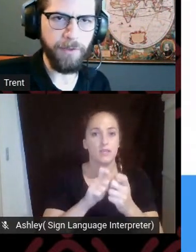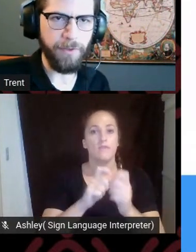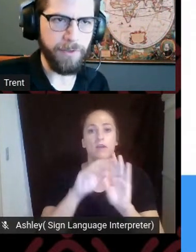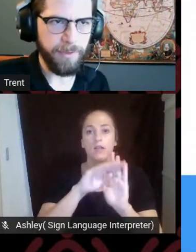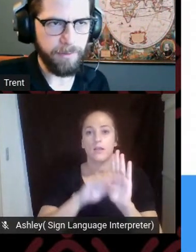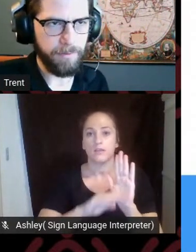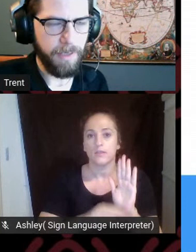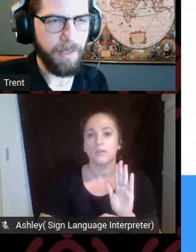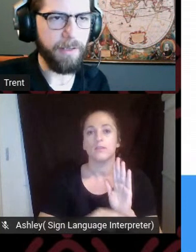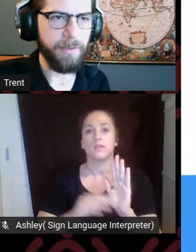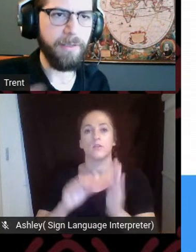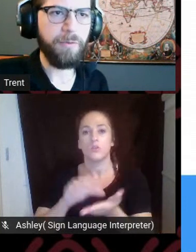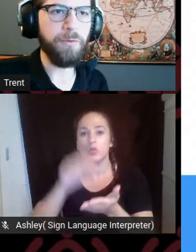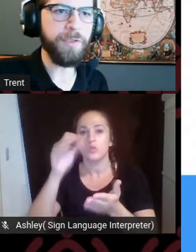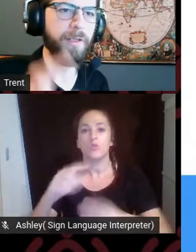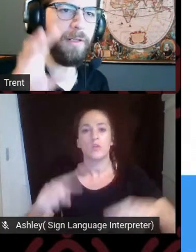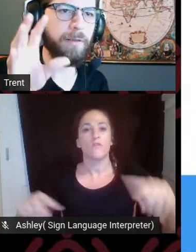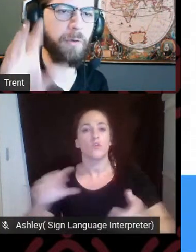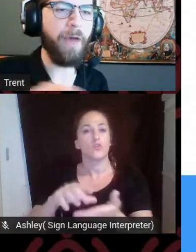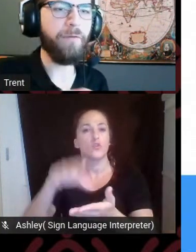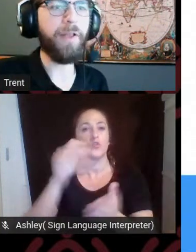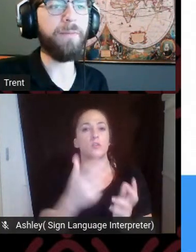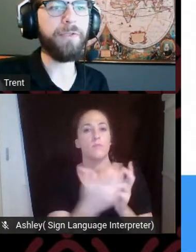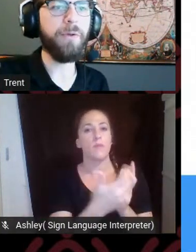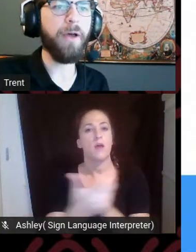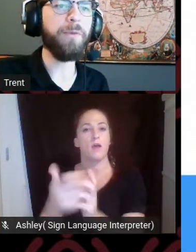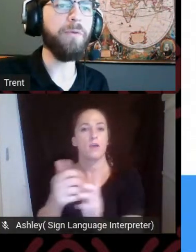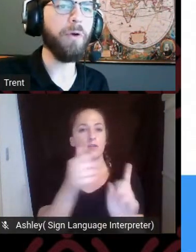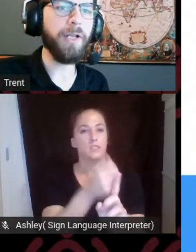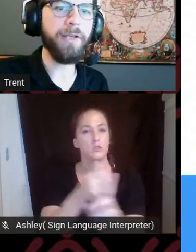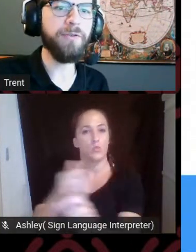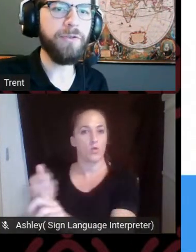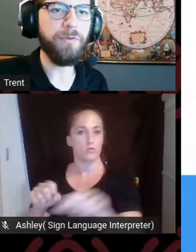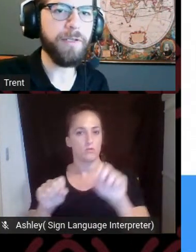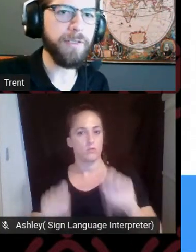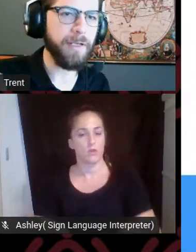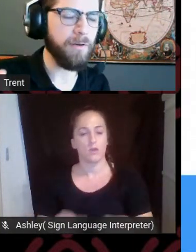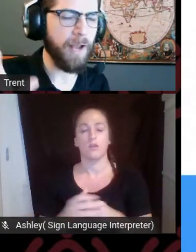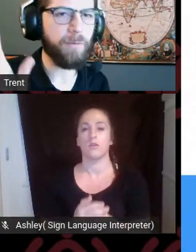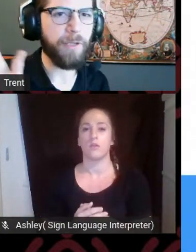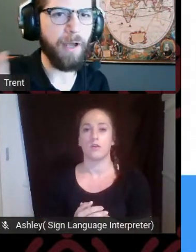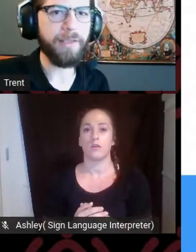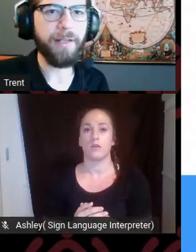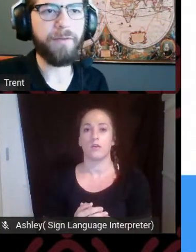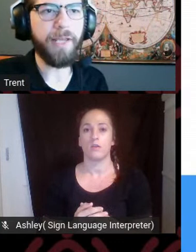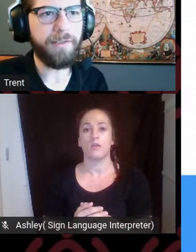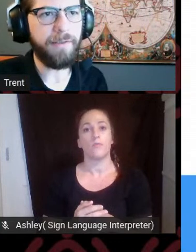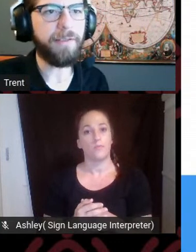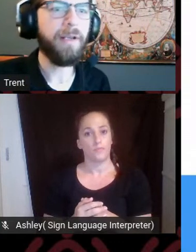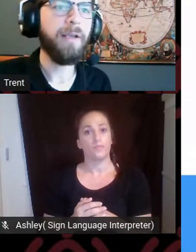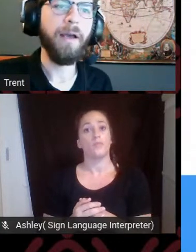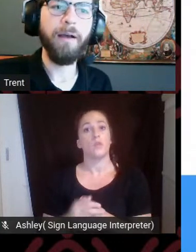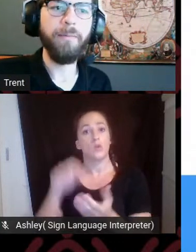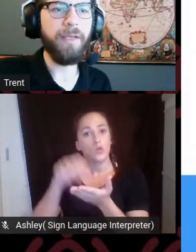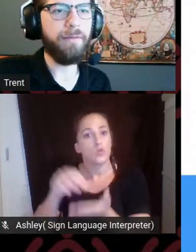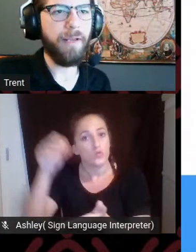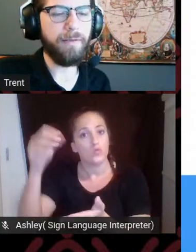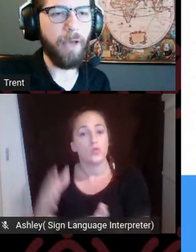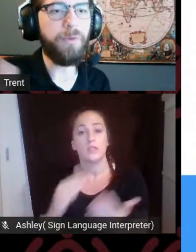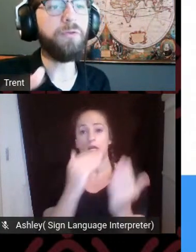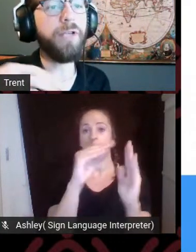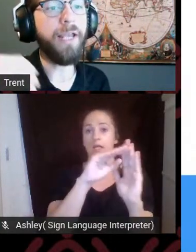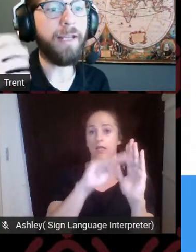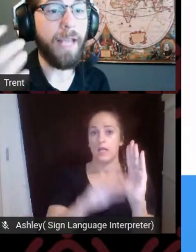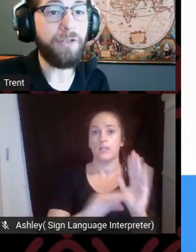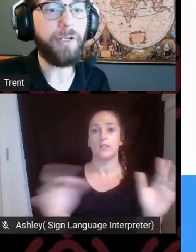of your diverse learners. The tools that you have available to you help you organize your students to interact with the content of lessons,